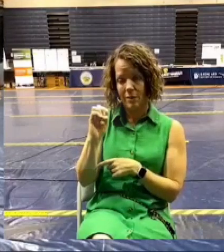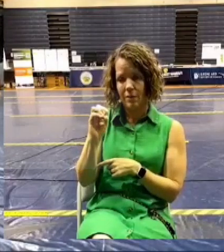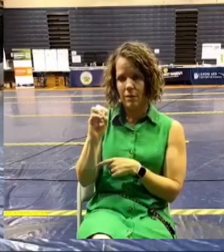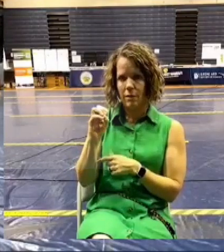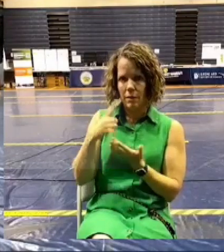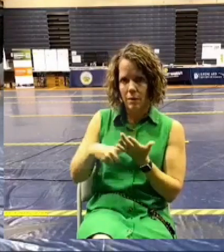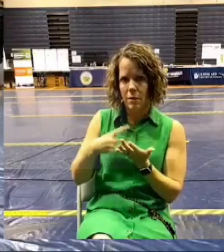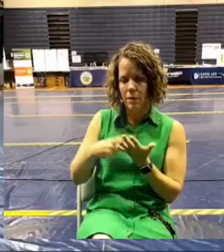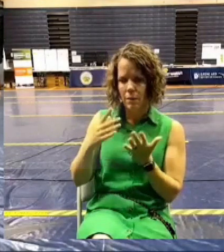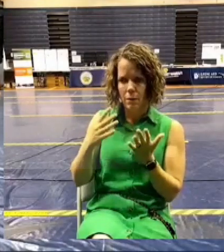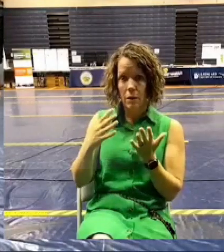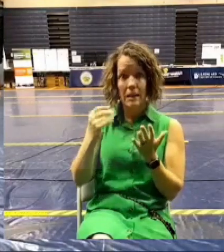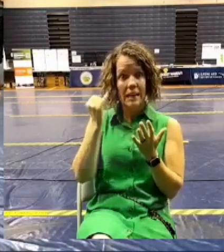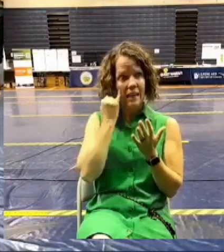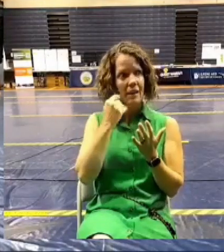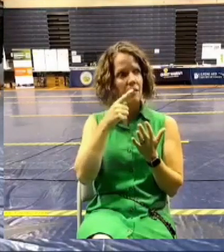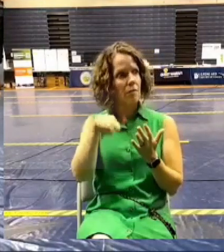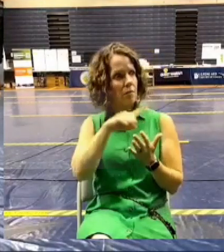routes.